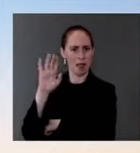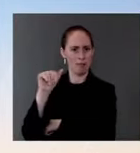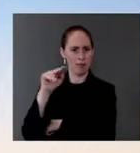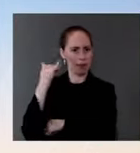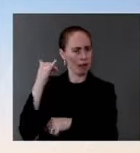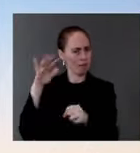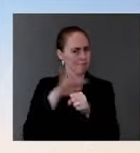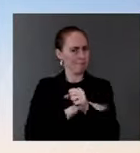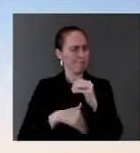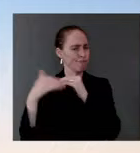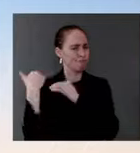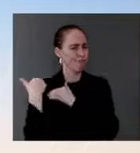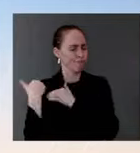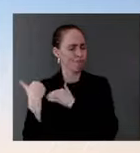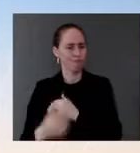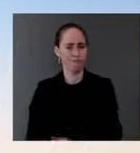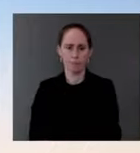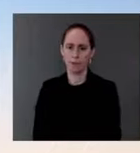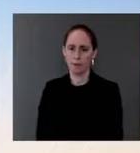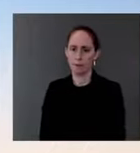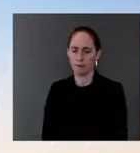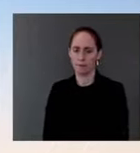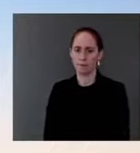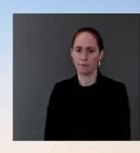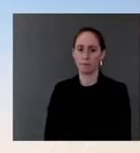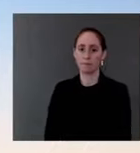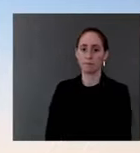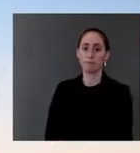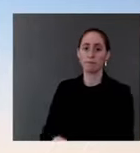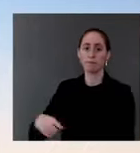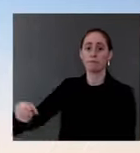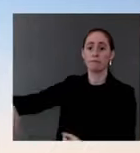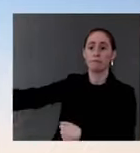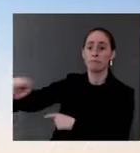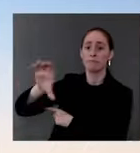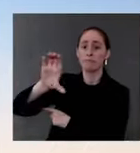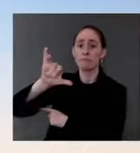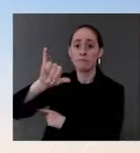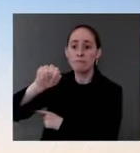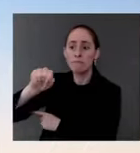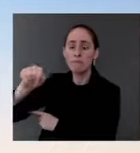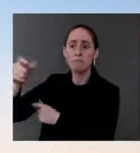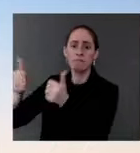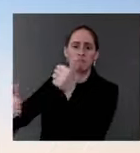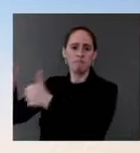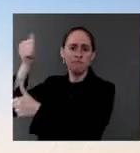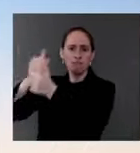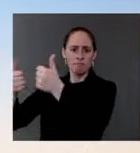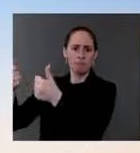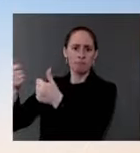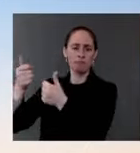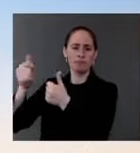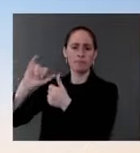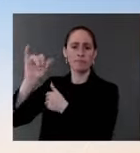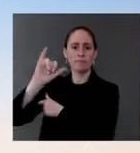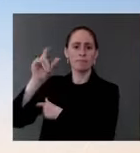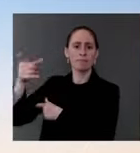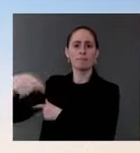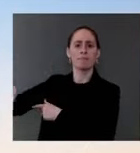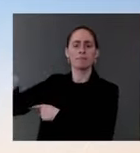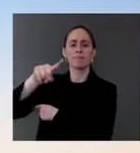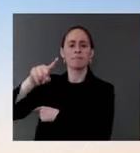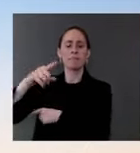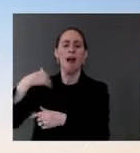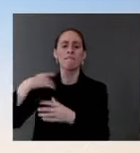director, from our director of the National Intelligence Agency. I'd really point you to them on their assessments, but the president takes